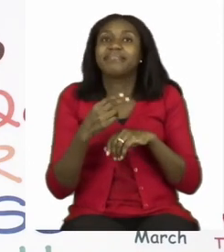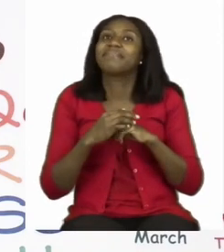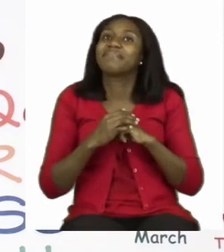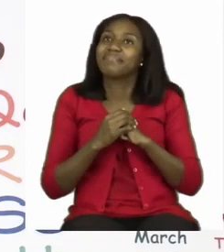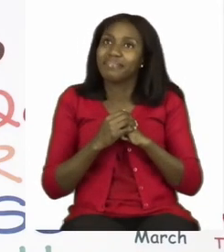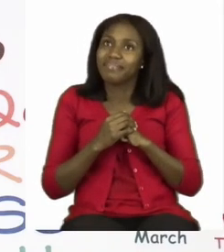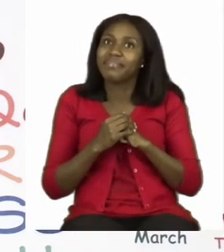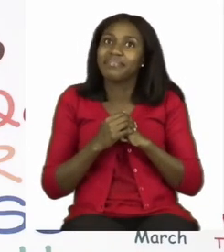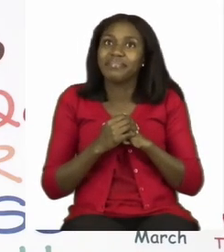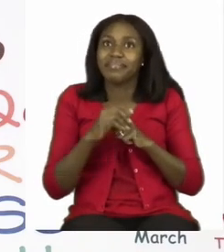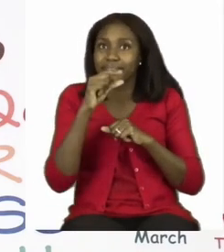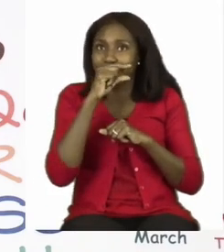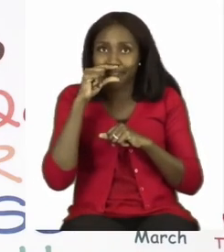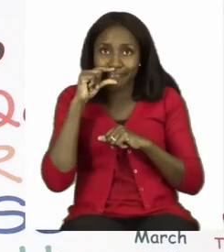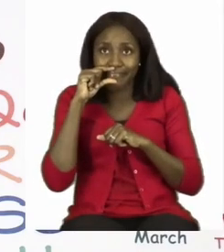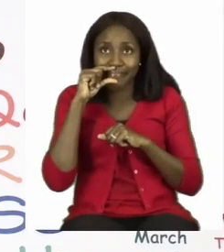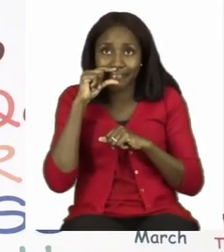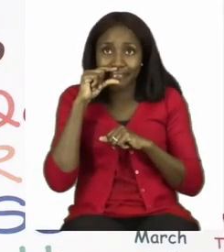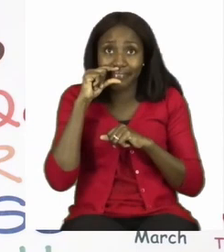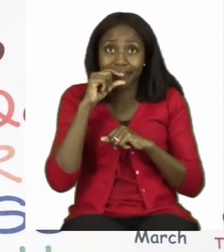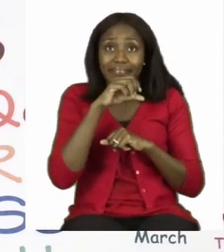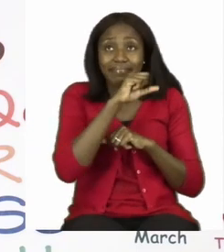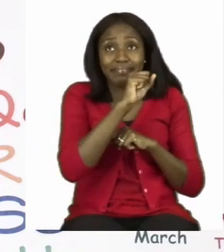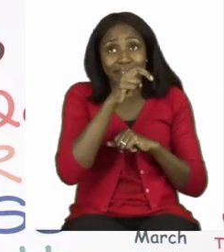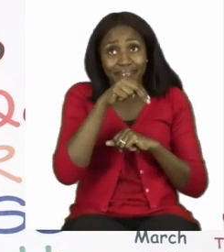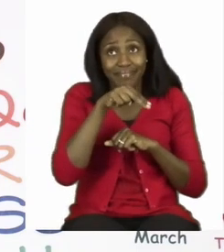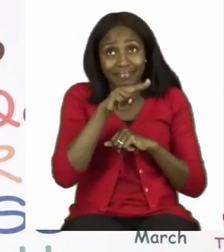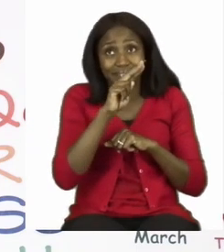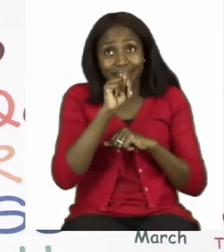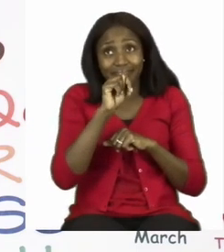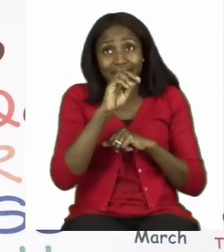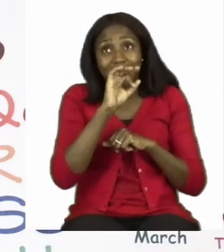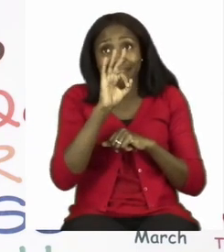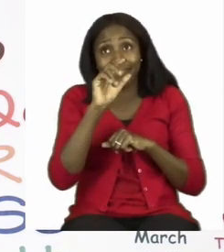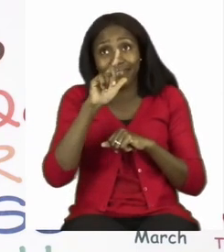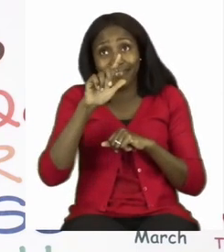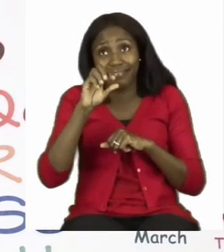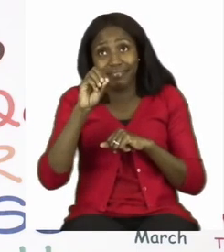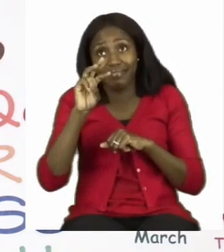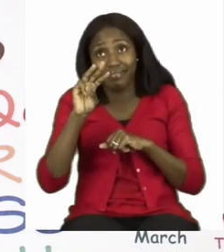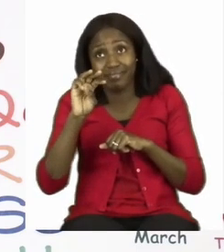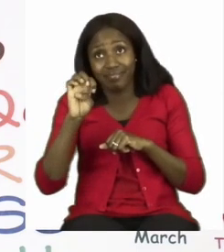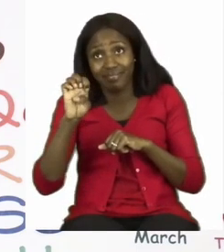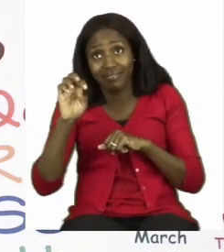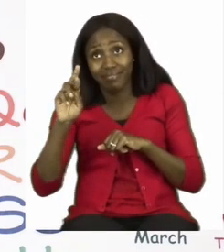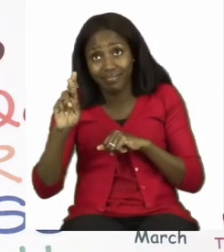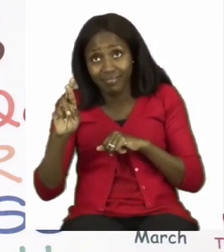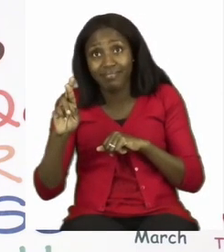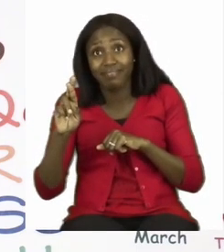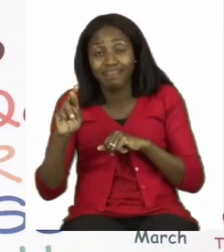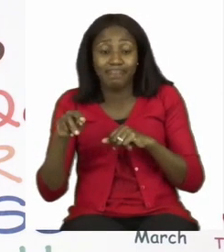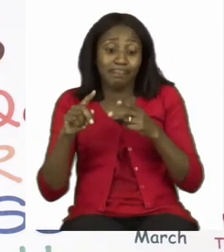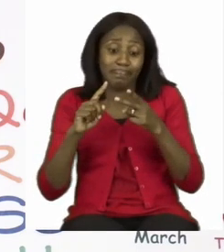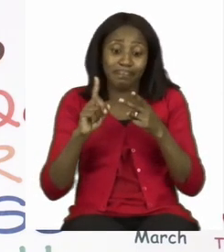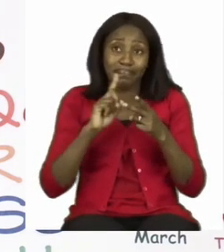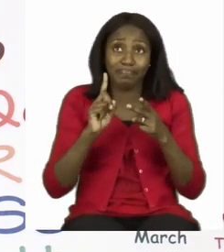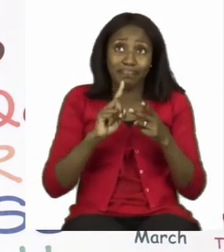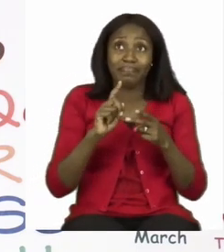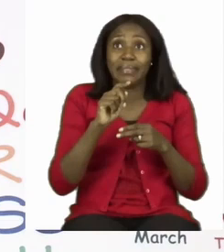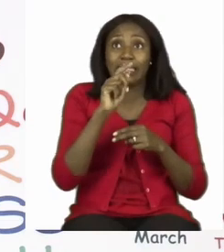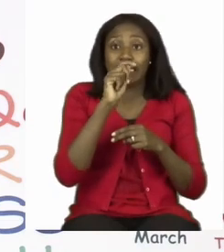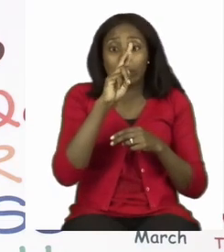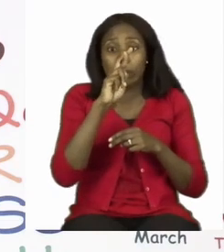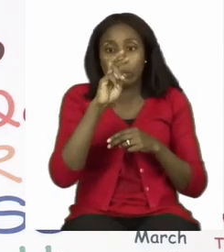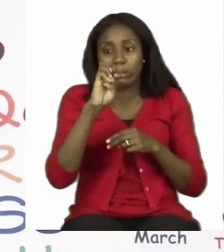is a sunflower. We've talked about the tree and we've also talked about the red roses. Then